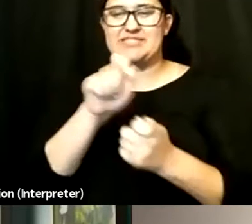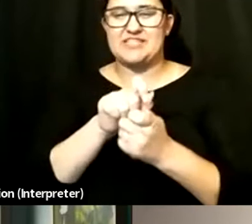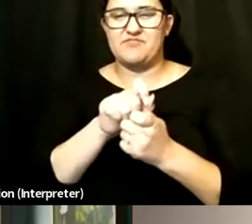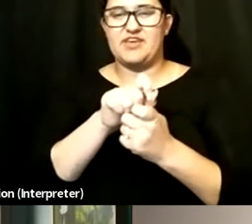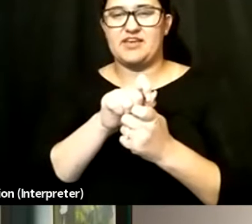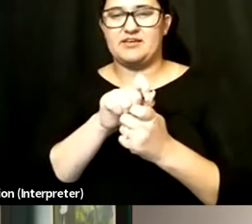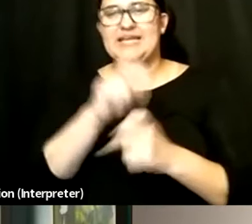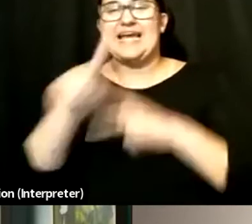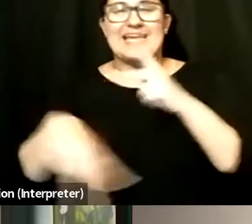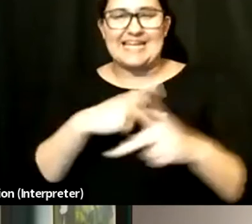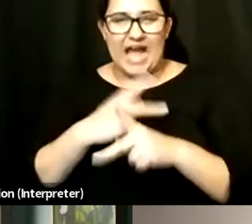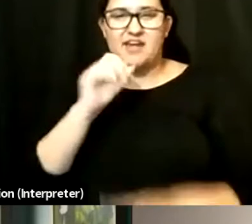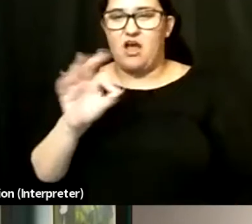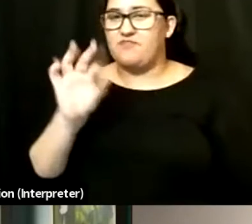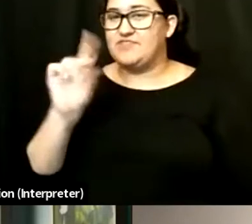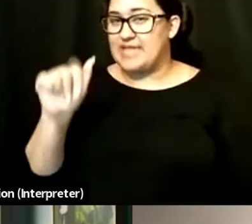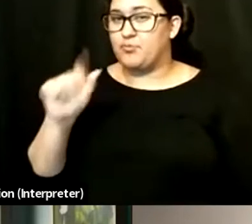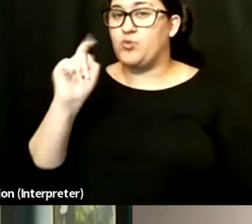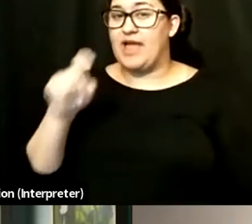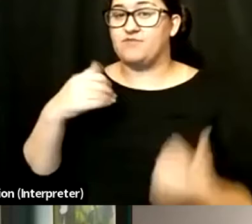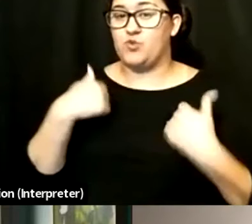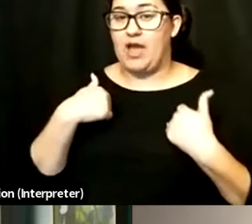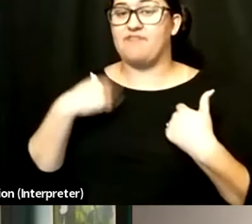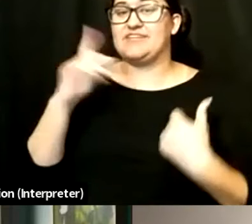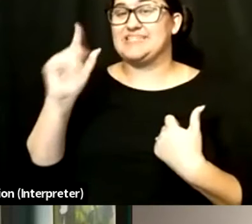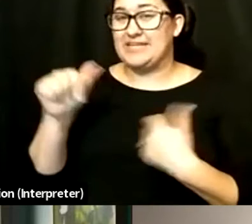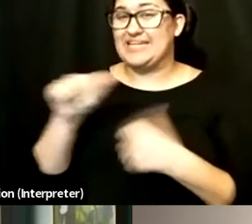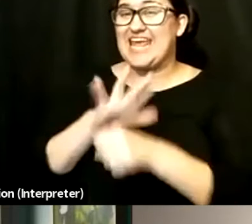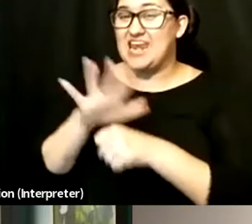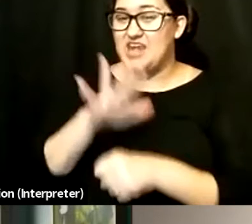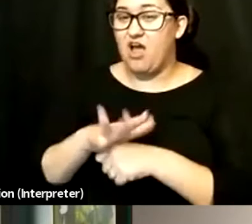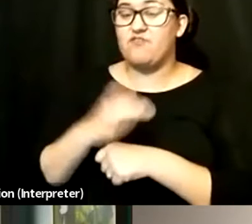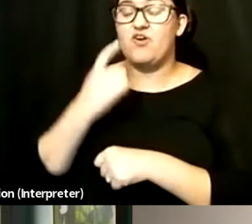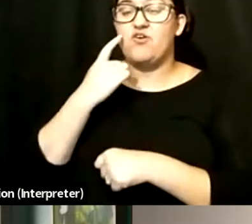disabled, right? So you have to be disabled enough to